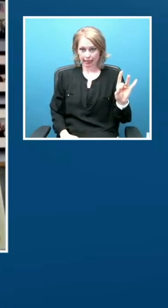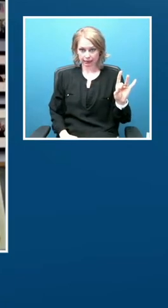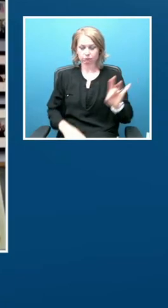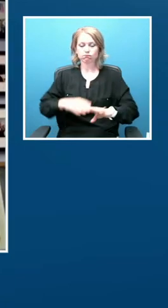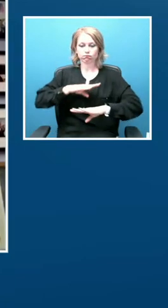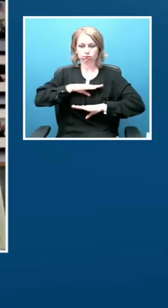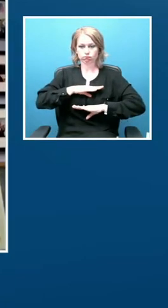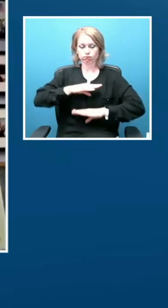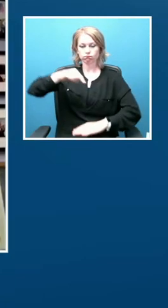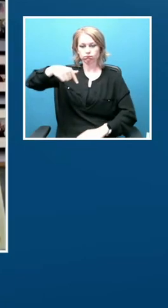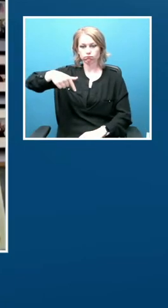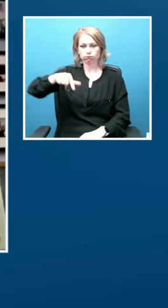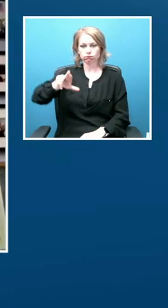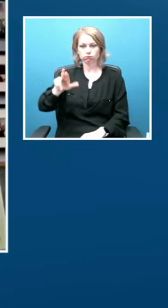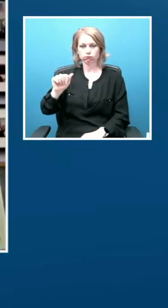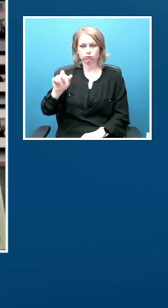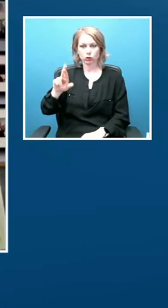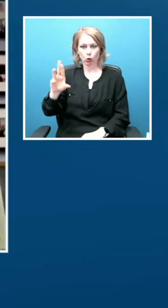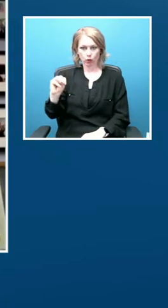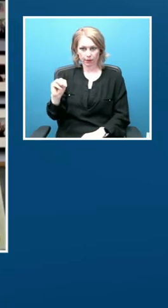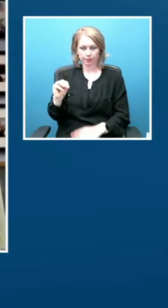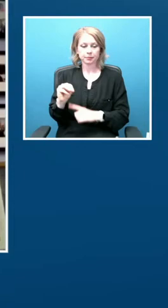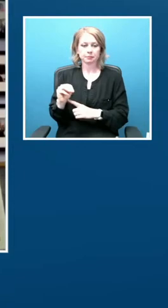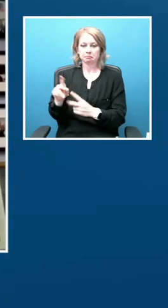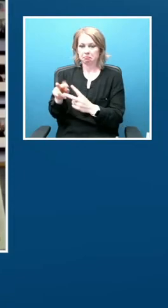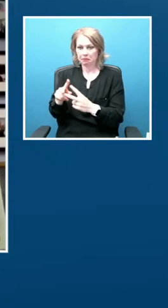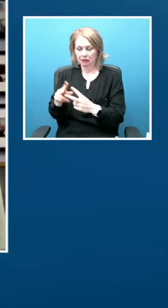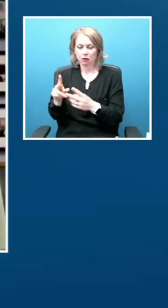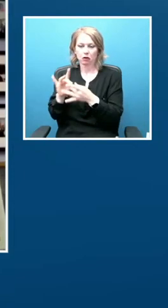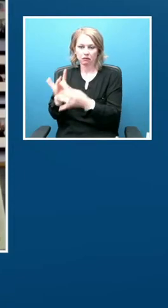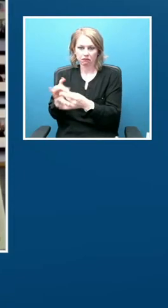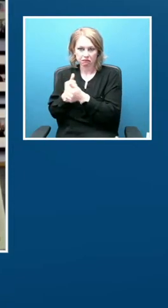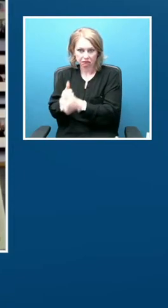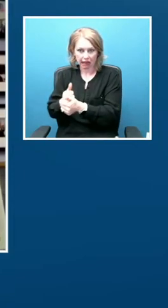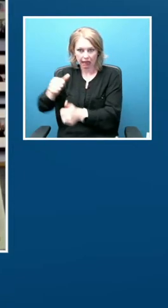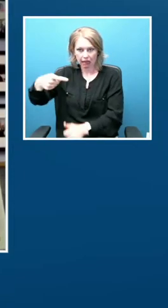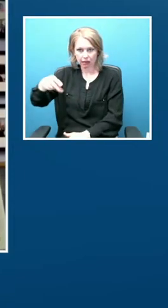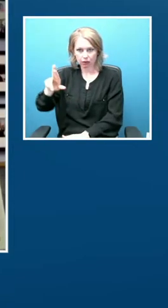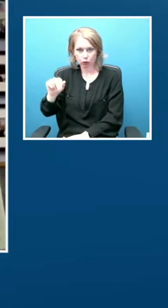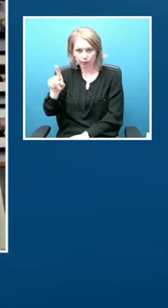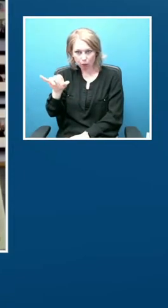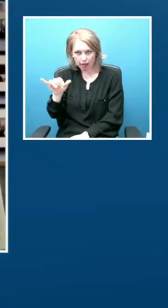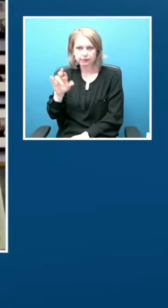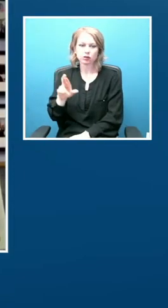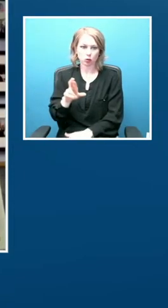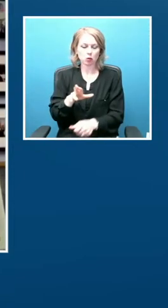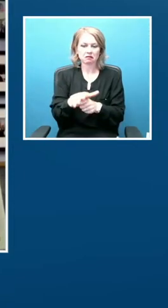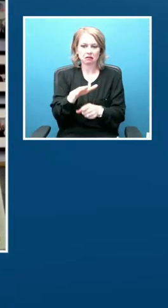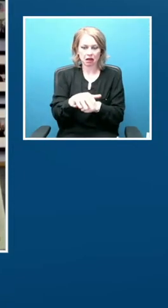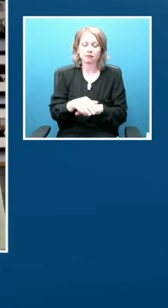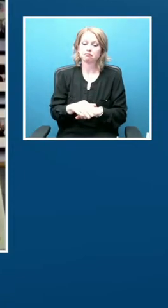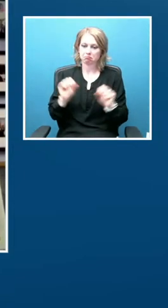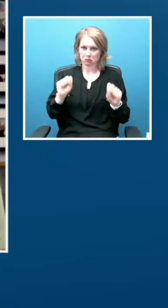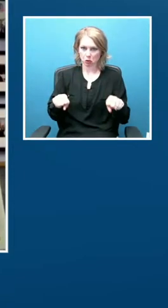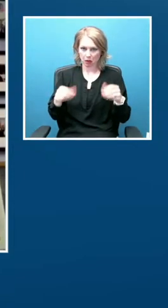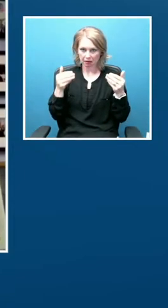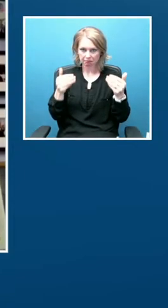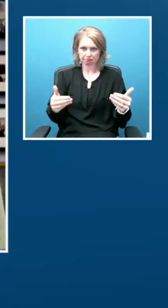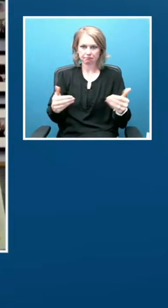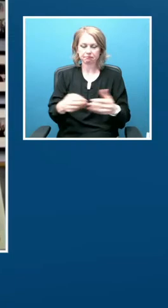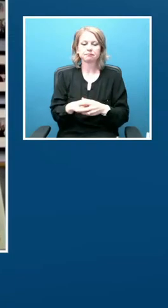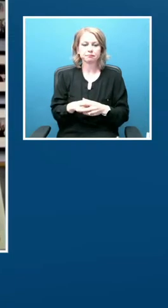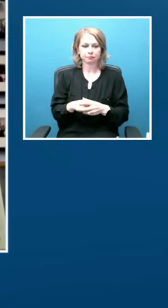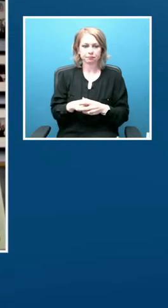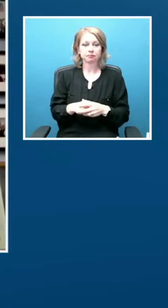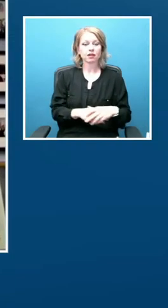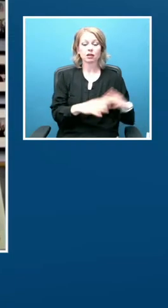either by person or by proxy. So we have a quorum so we can continue. In addition to our credentials members